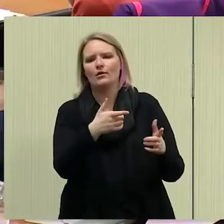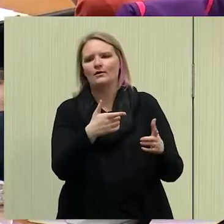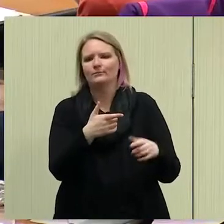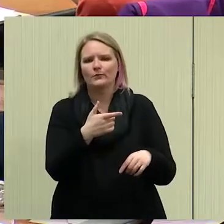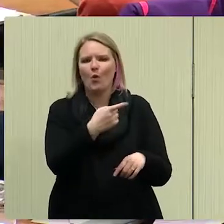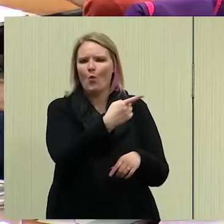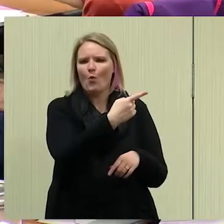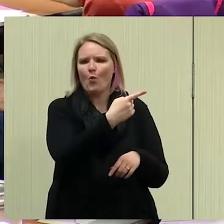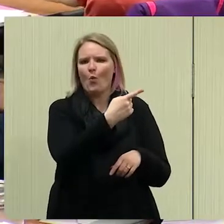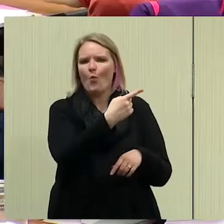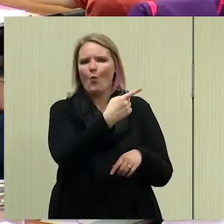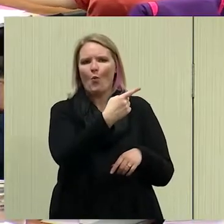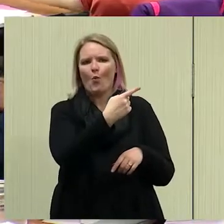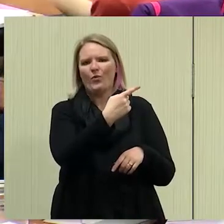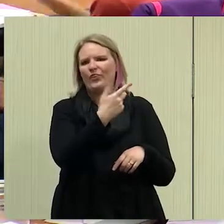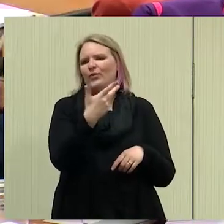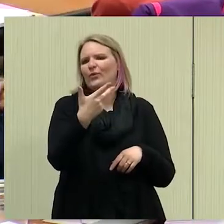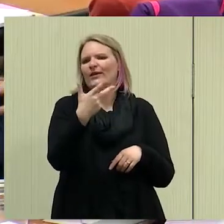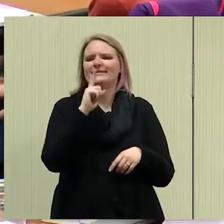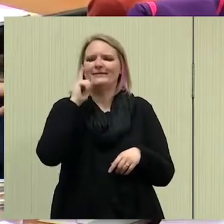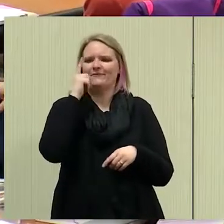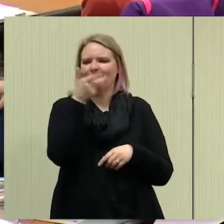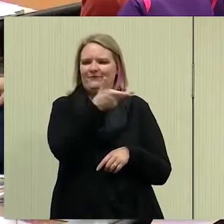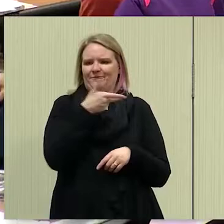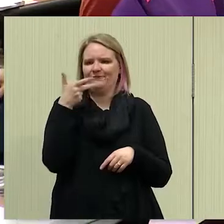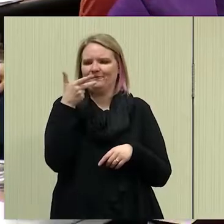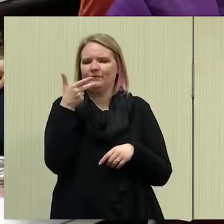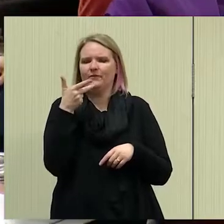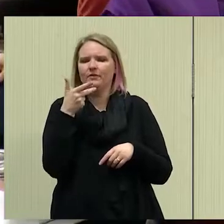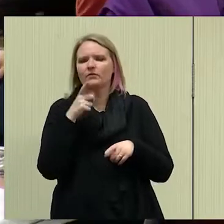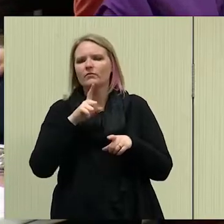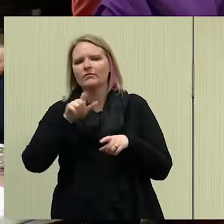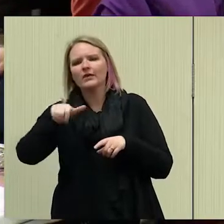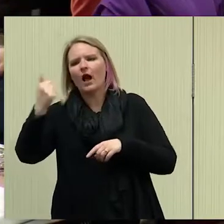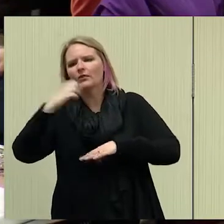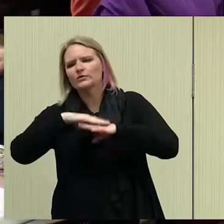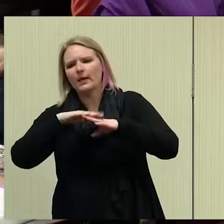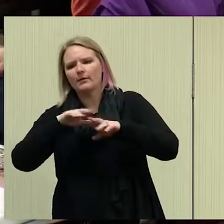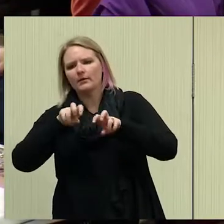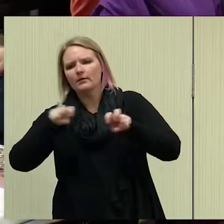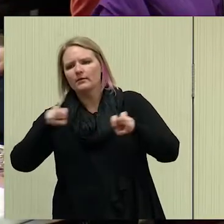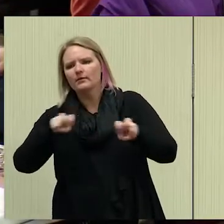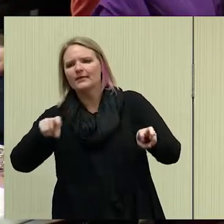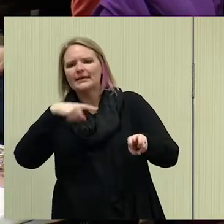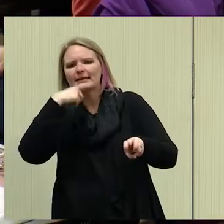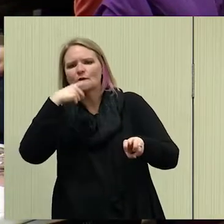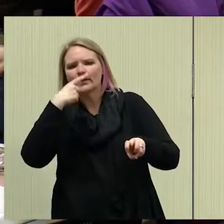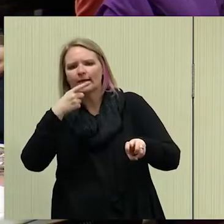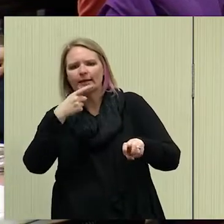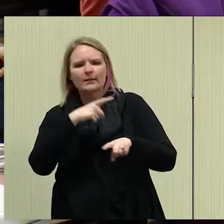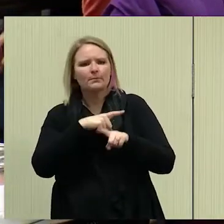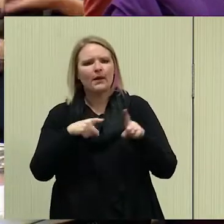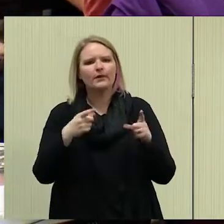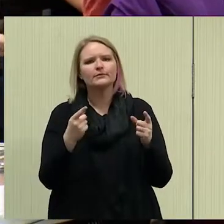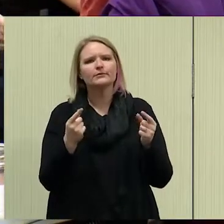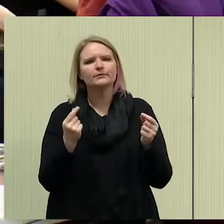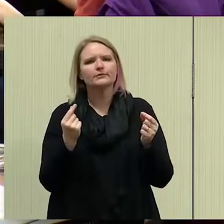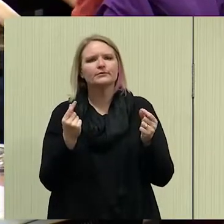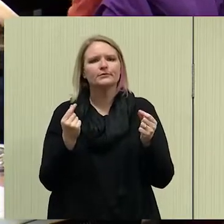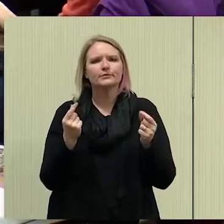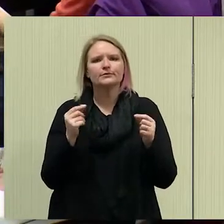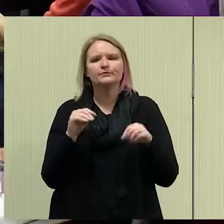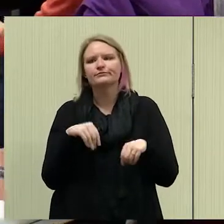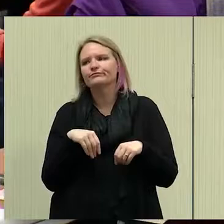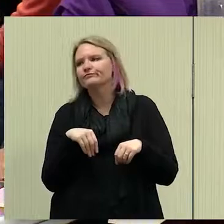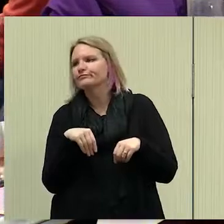deaf kids sitting at a table of a whole bunch of hearing kids in their high school cafeteria with nothing to do. So we were able to